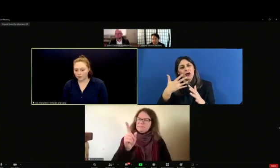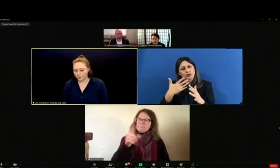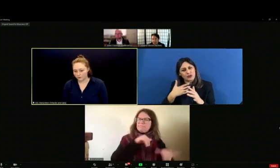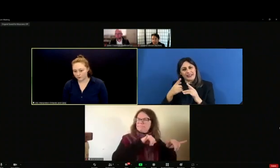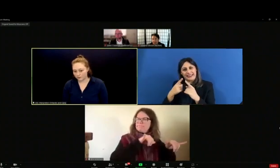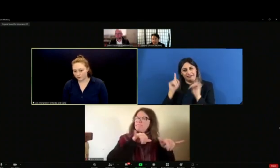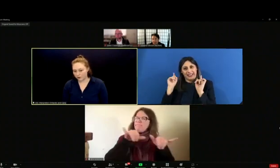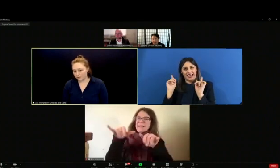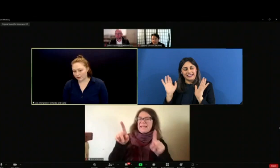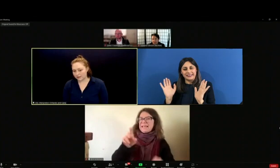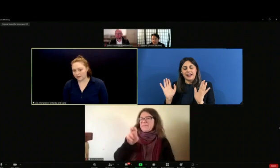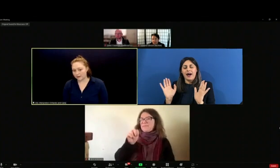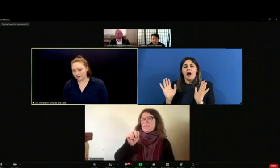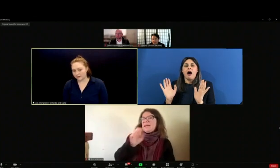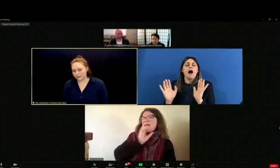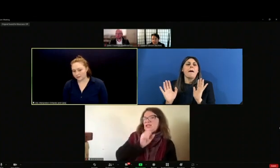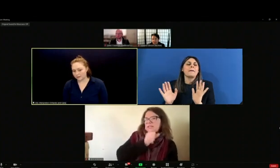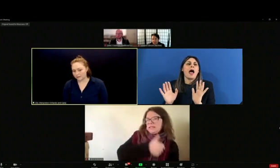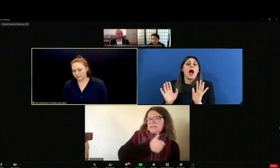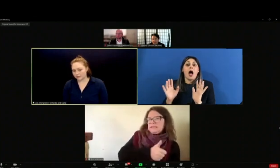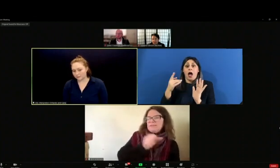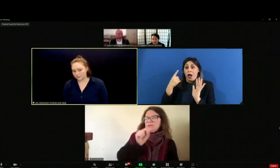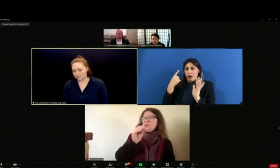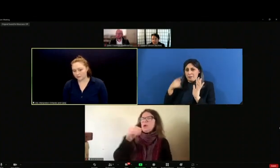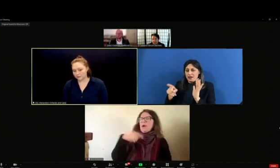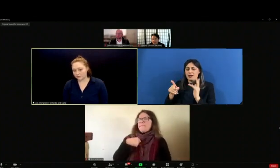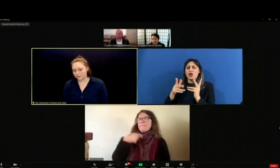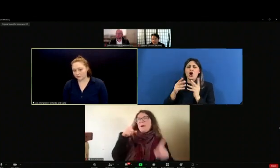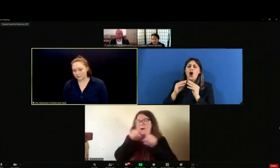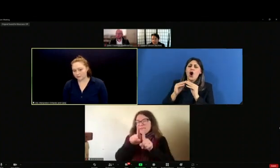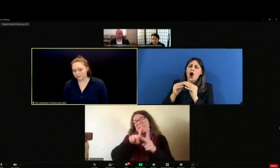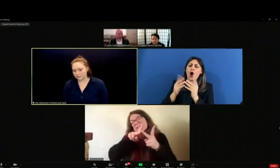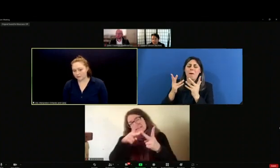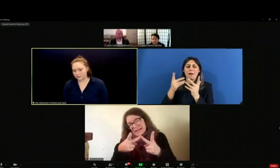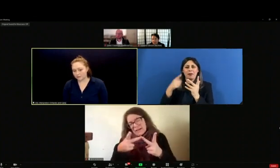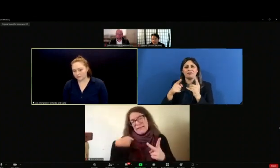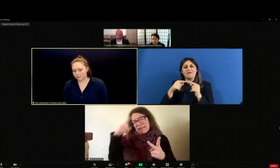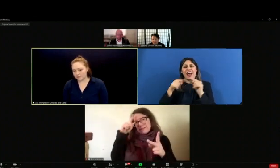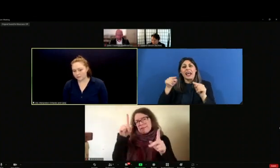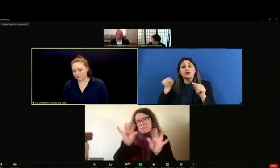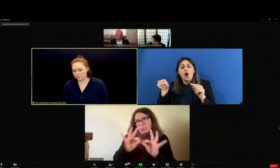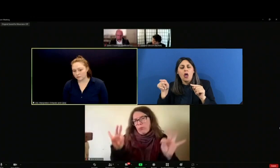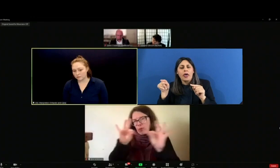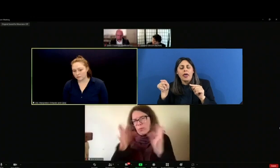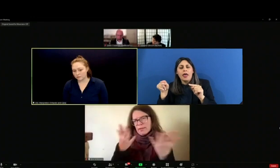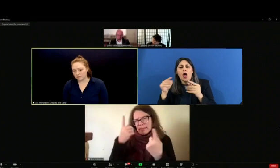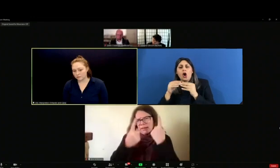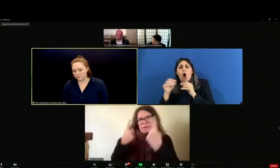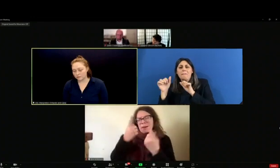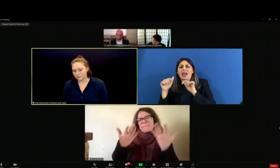the communication, like the complexity of their communication? And it's not just age, it could also